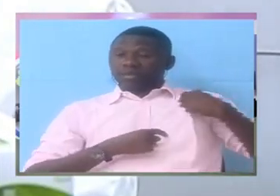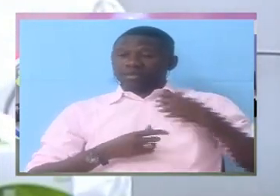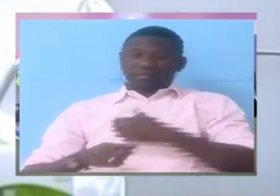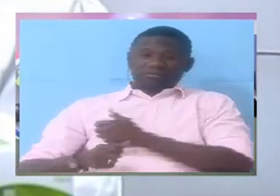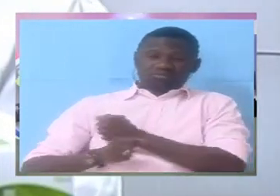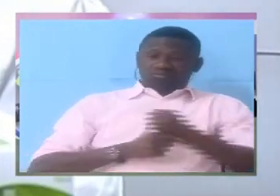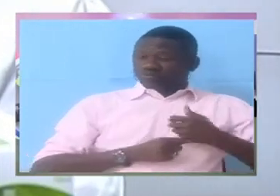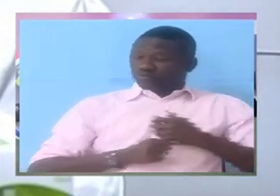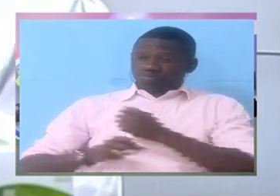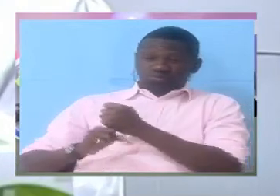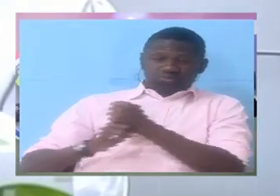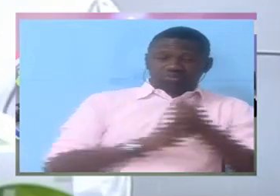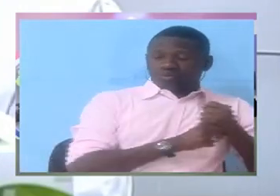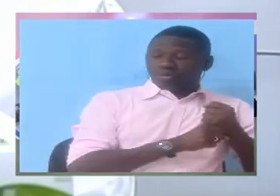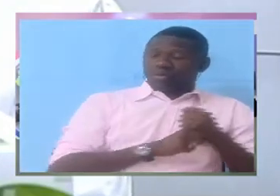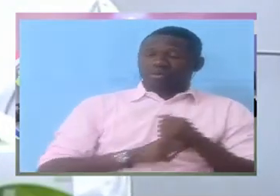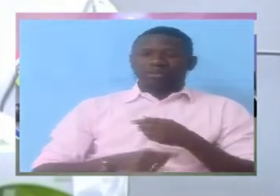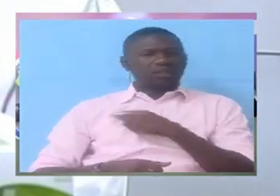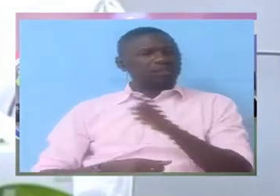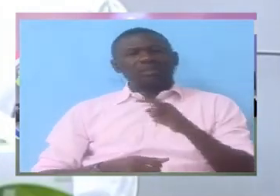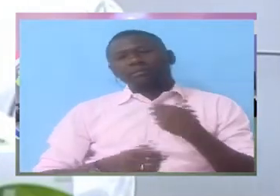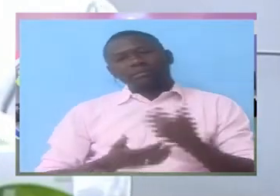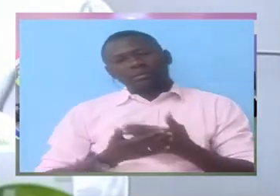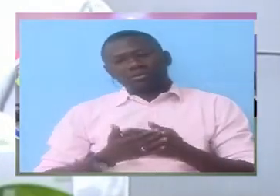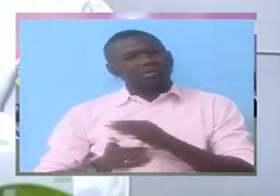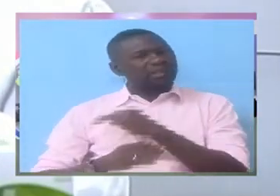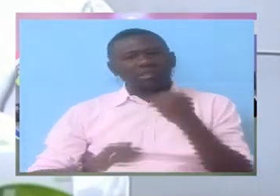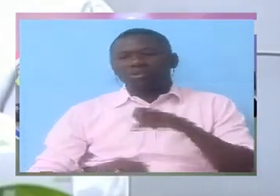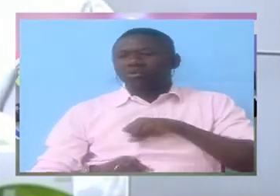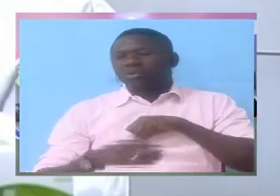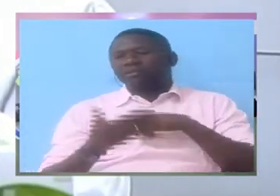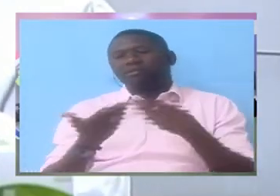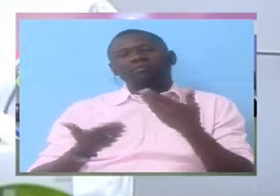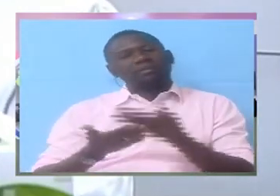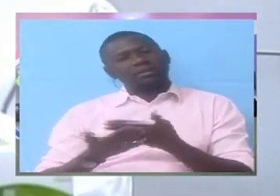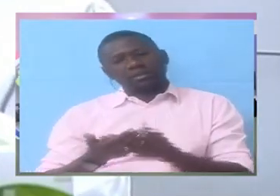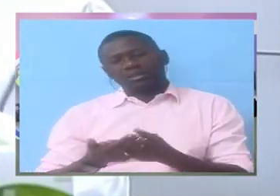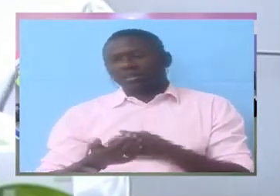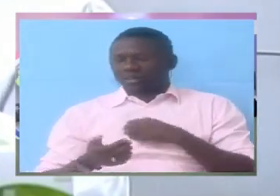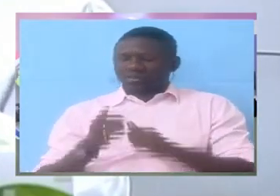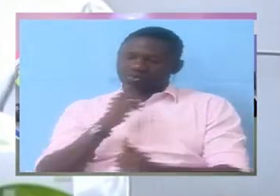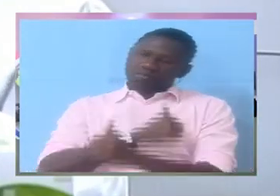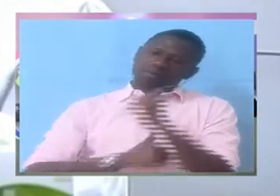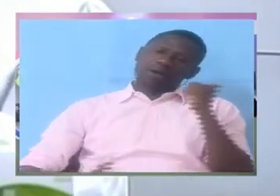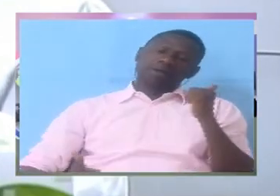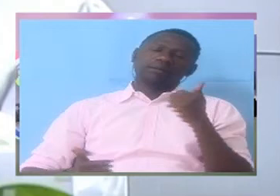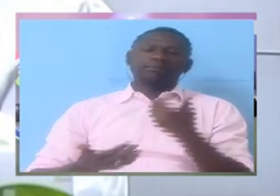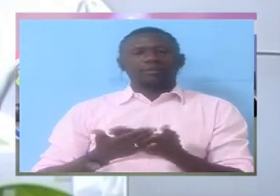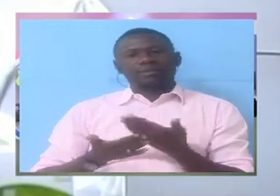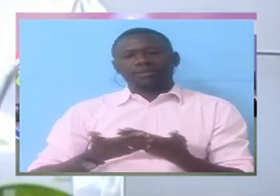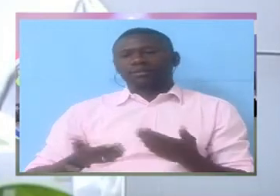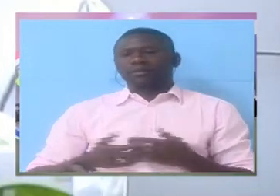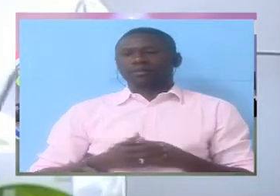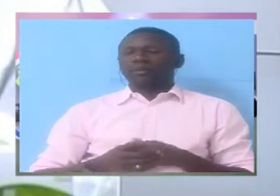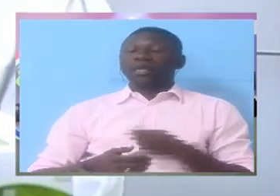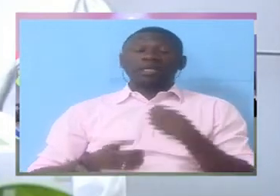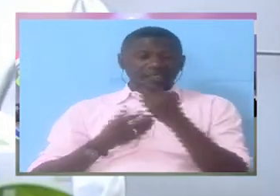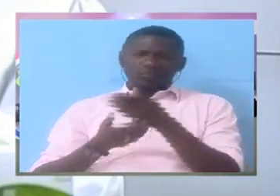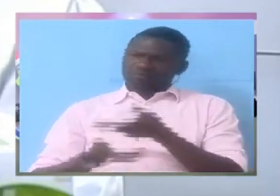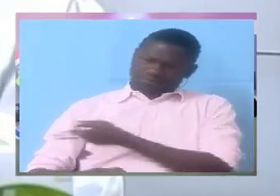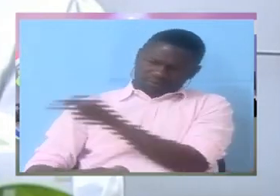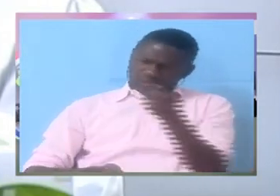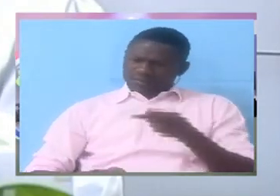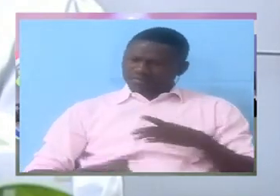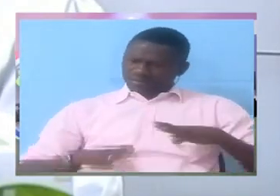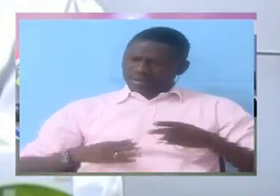it. Ben sabakang. And said, don't kill yourself, please. Konye kane famfa dukare. Let's go back. Namuru. I said, let them fire.